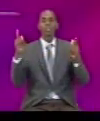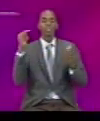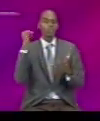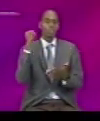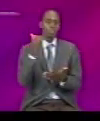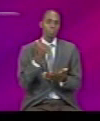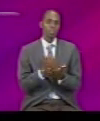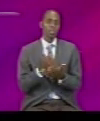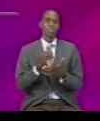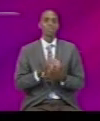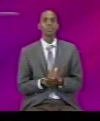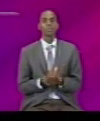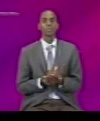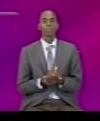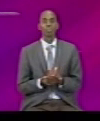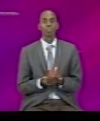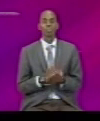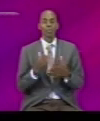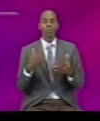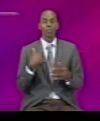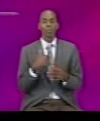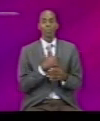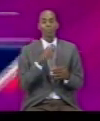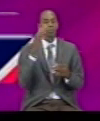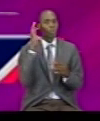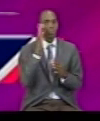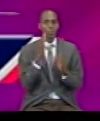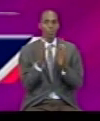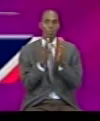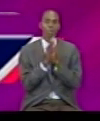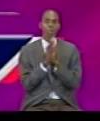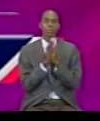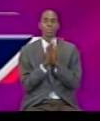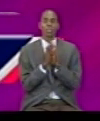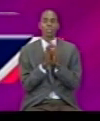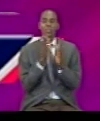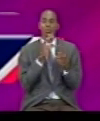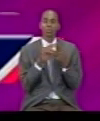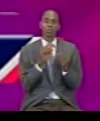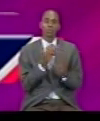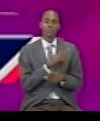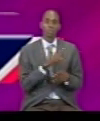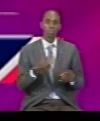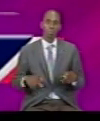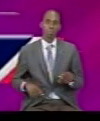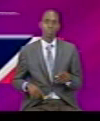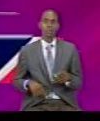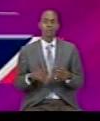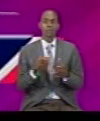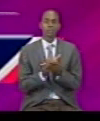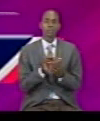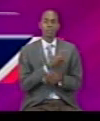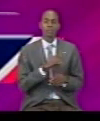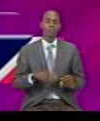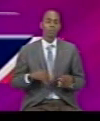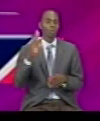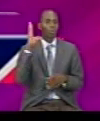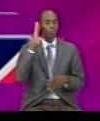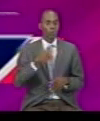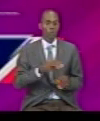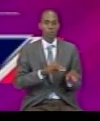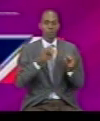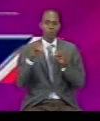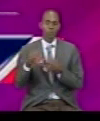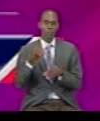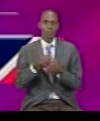amen. We are going to call upon God to plant in us, plant in you, plant in me, and in the heart